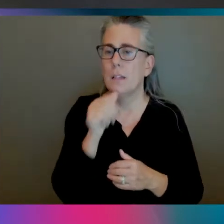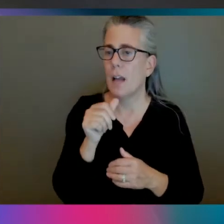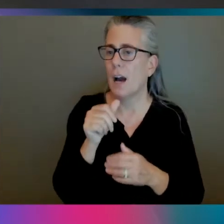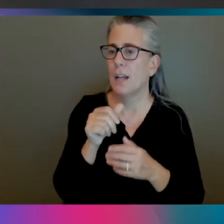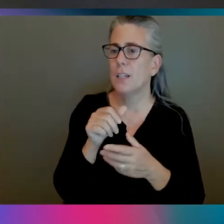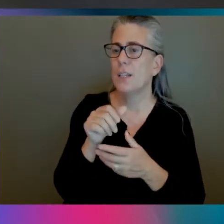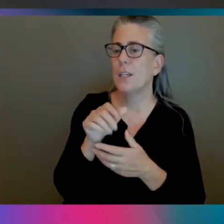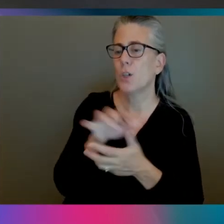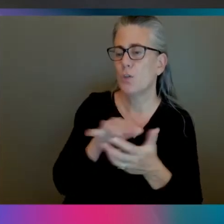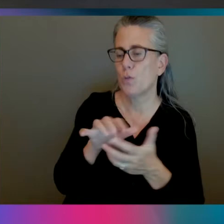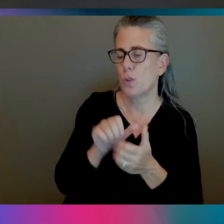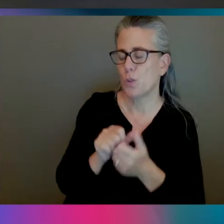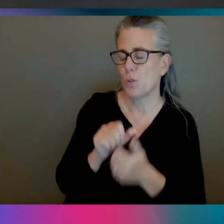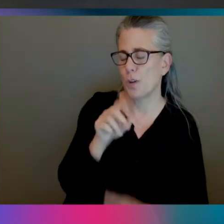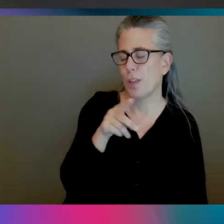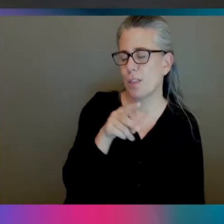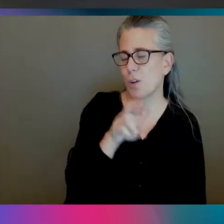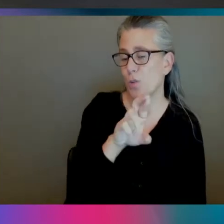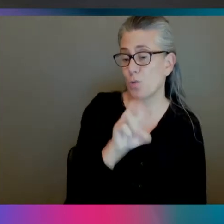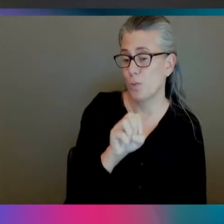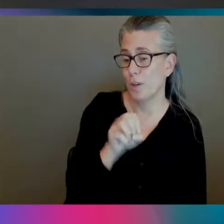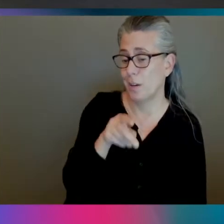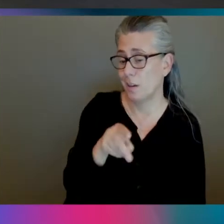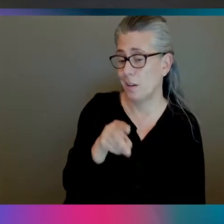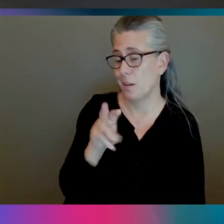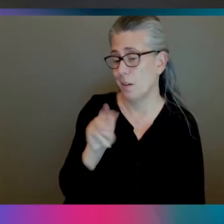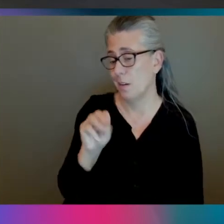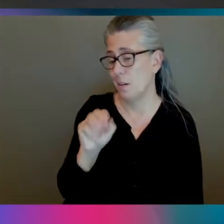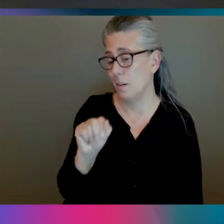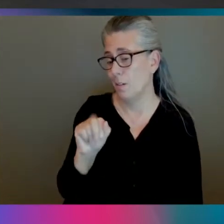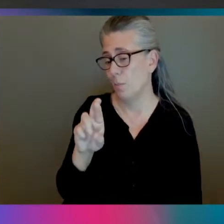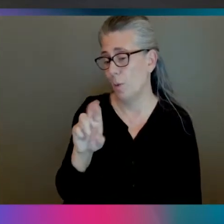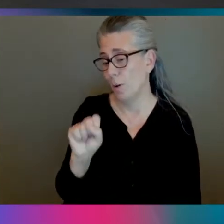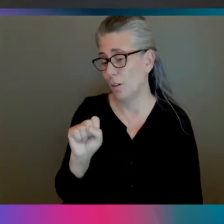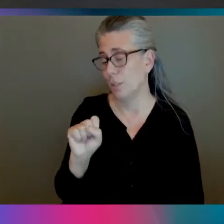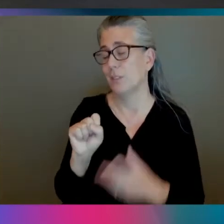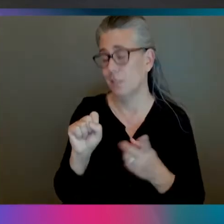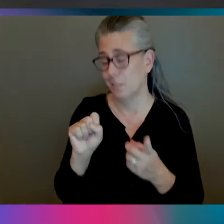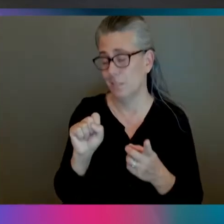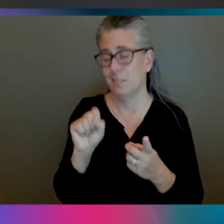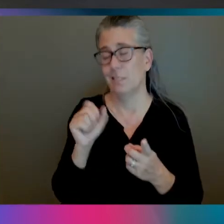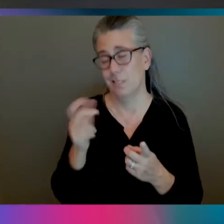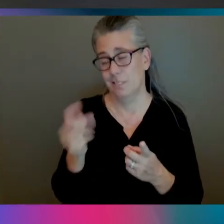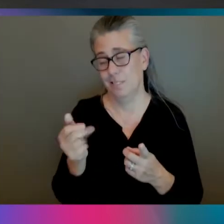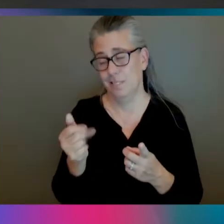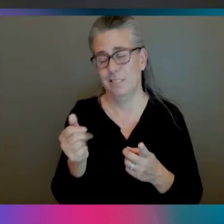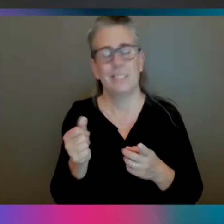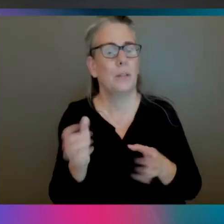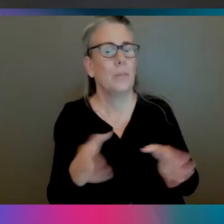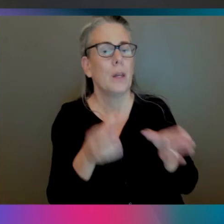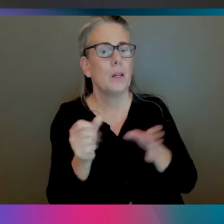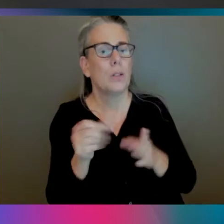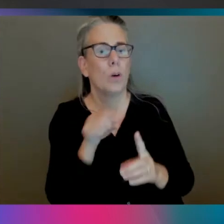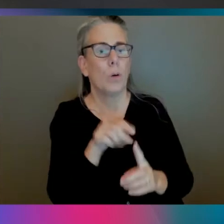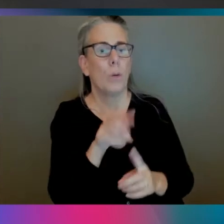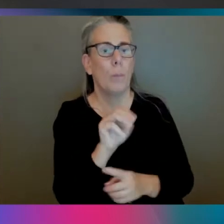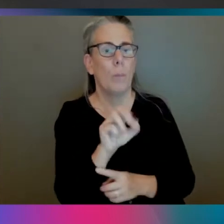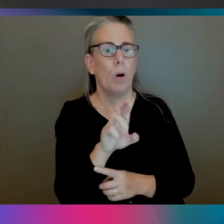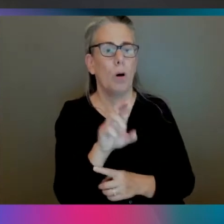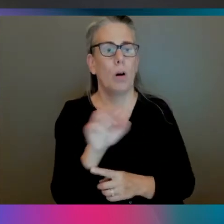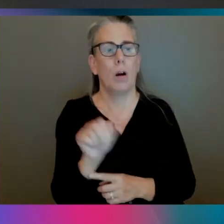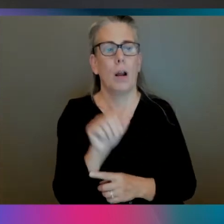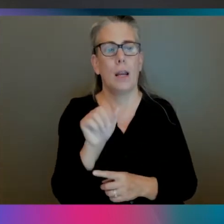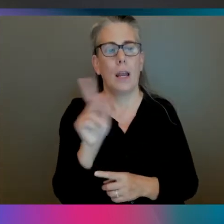that came up here in Vegas. But we're kind of looking to see like how well did it recall the user ratings